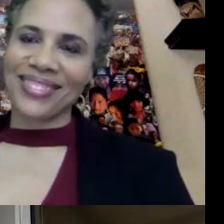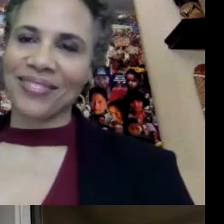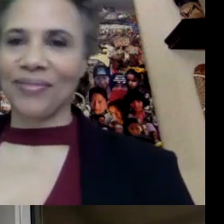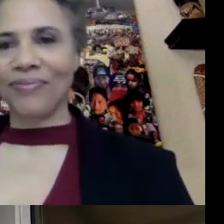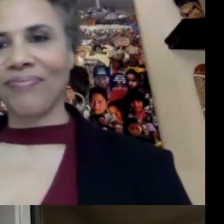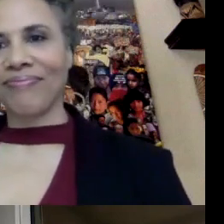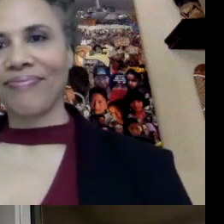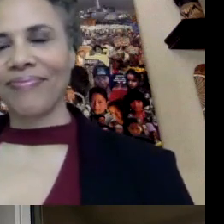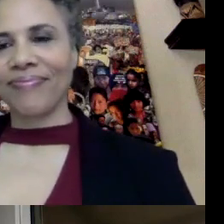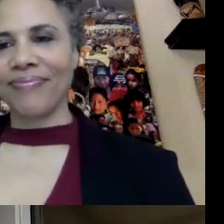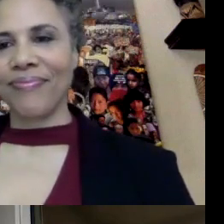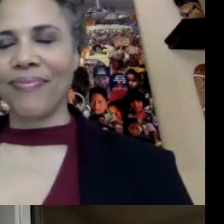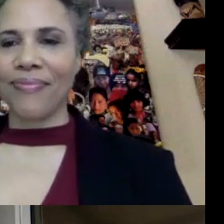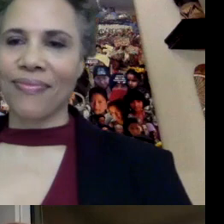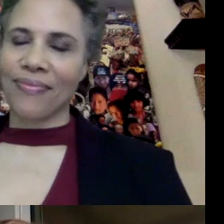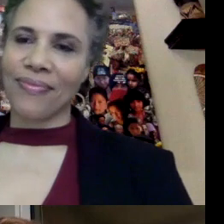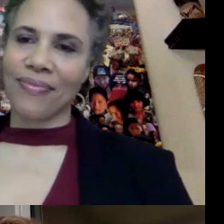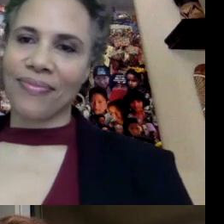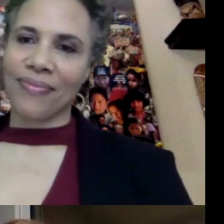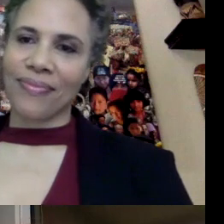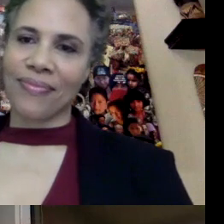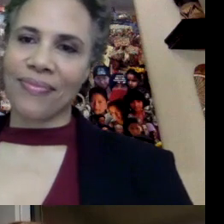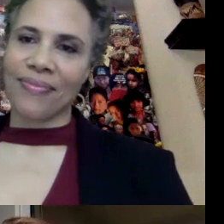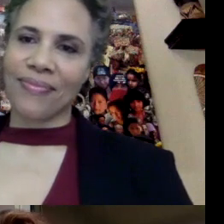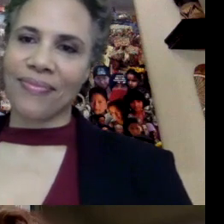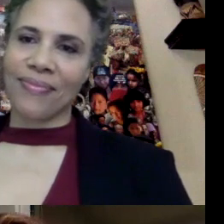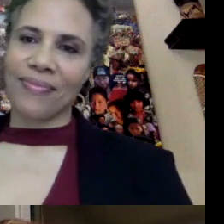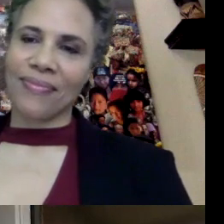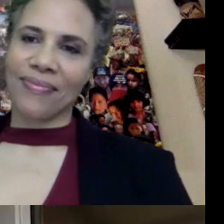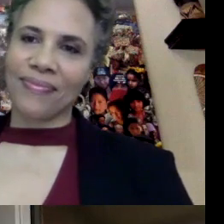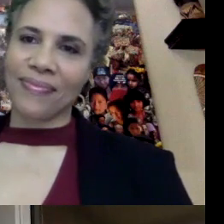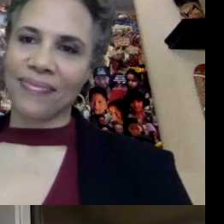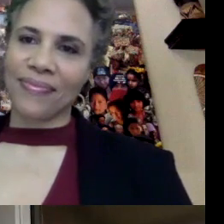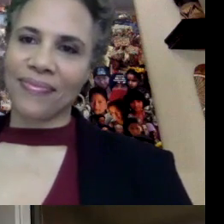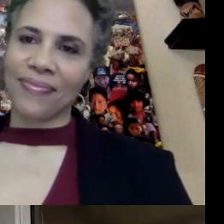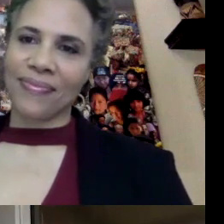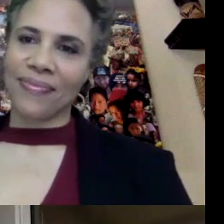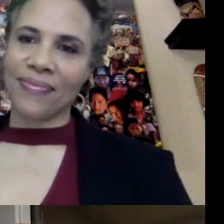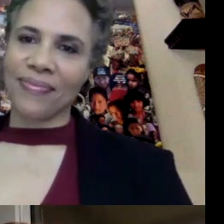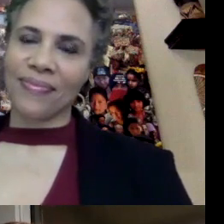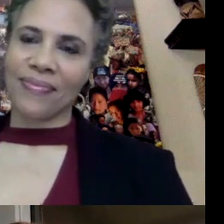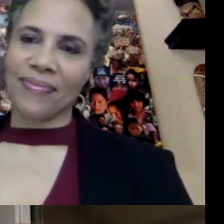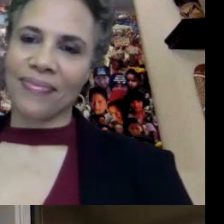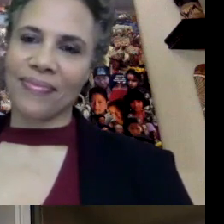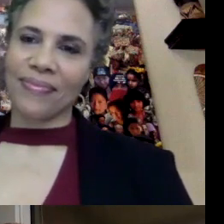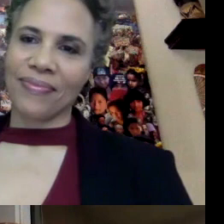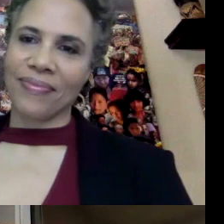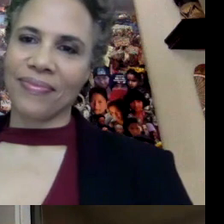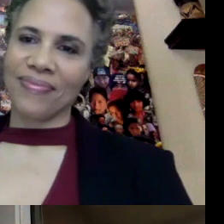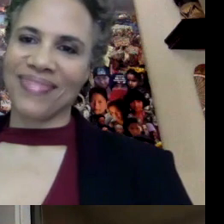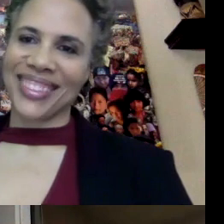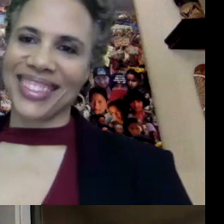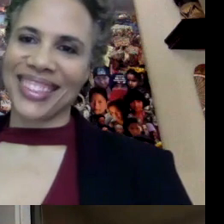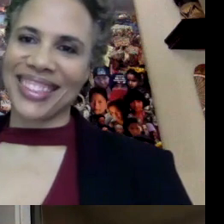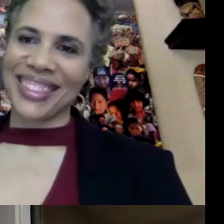Christine, tell us about you. Hi there, my name is Christine Walker, and I am very close to Kathleen